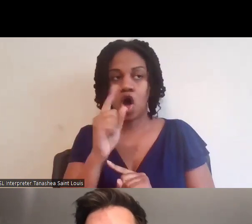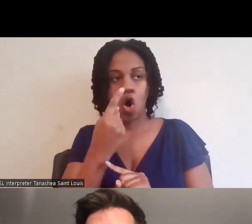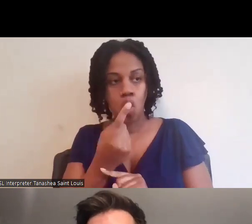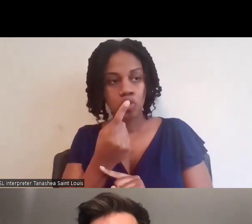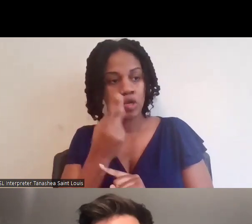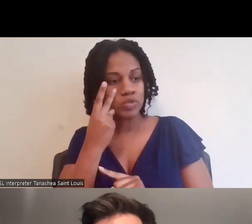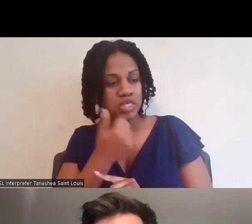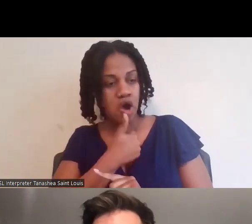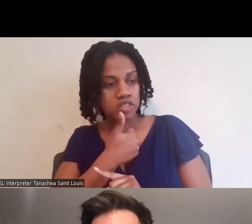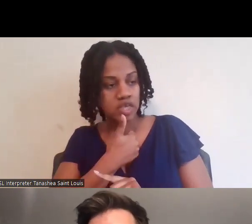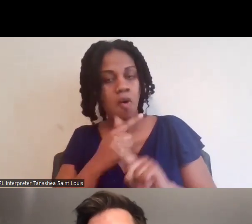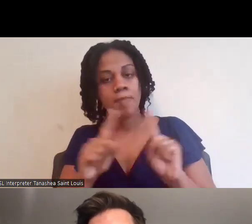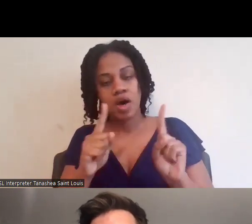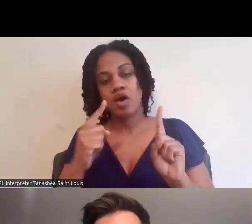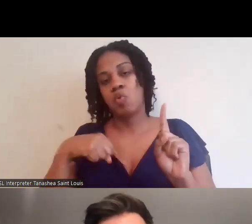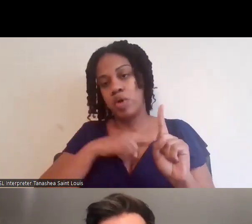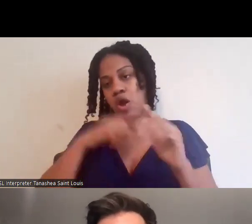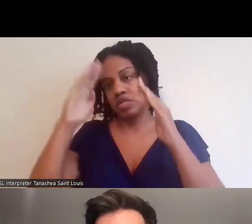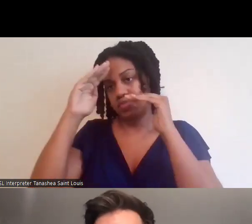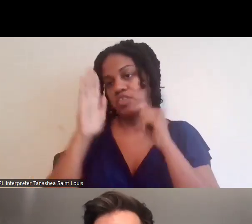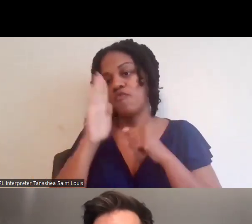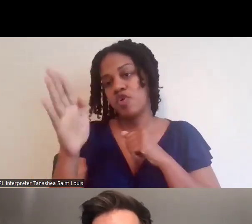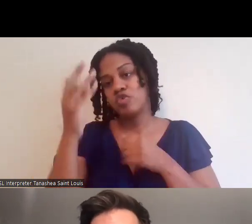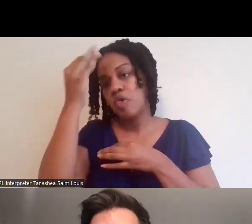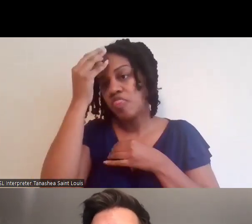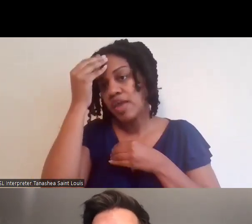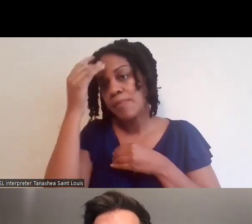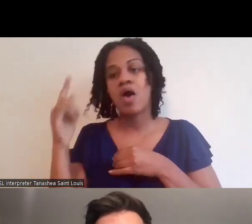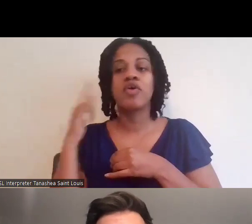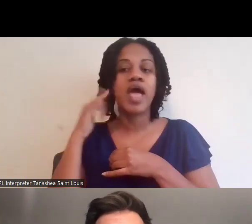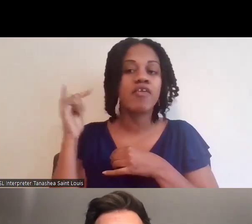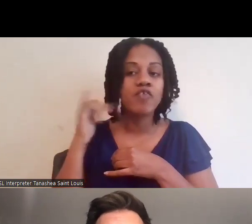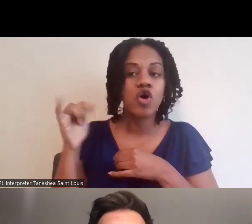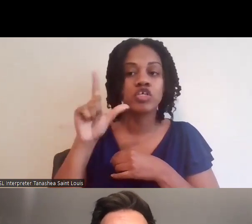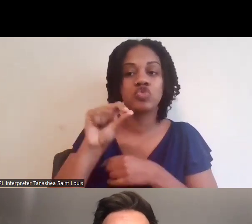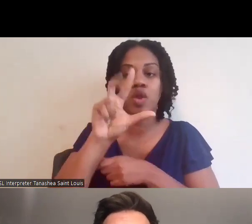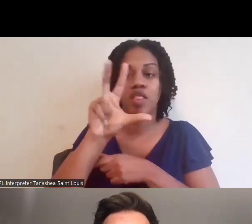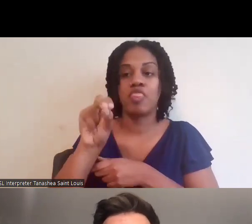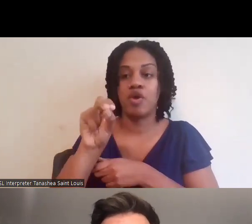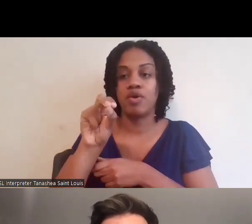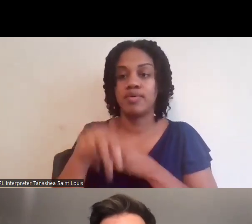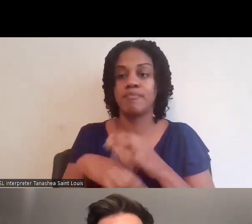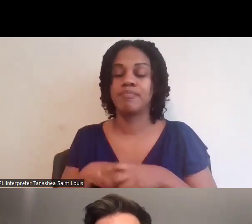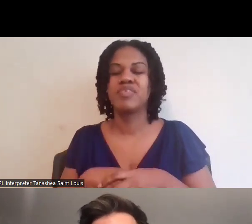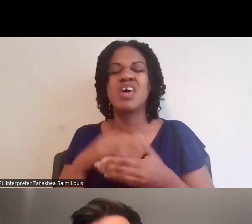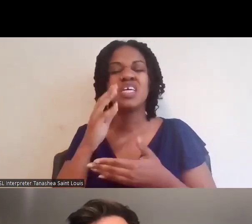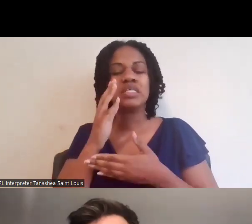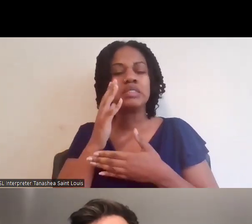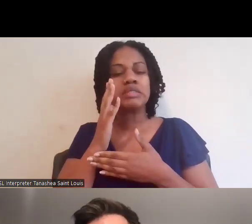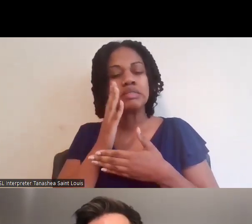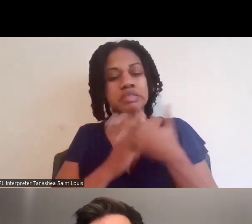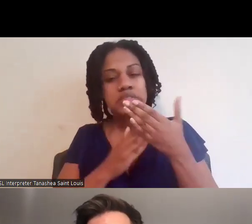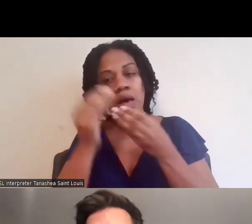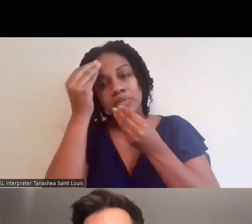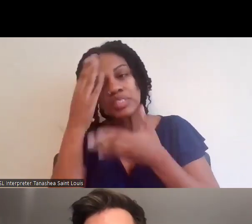in, but that we're anticipating in the future. Again, thinking about California 2030. And some of this data that we're sharing here